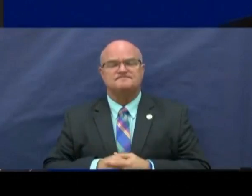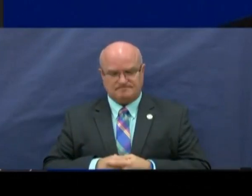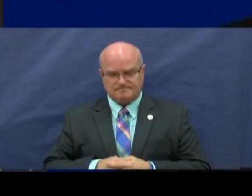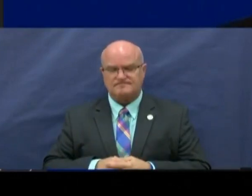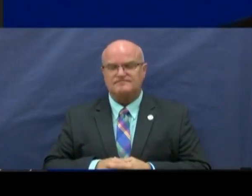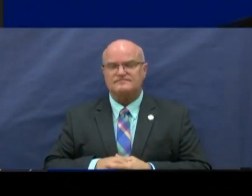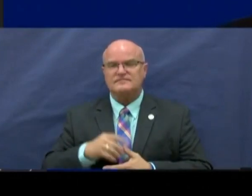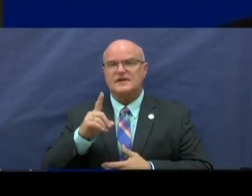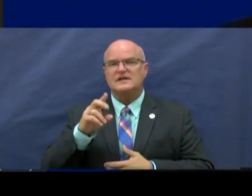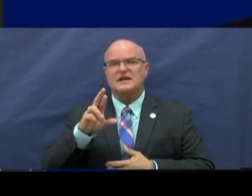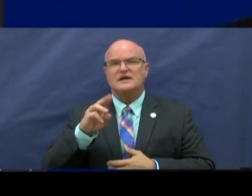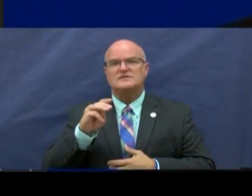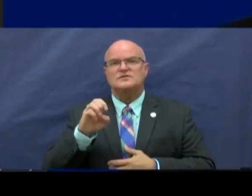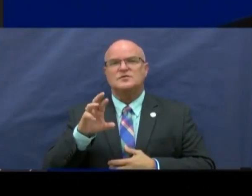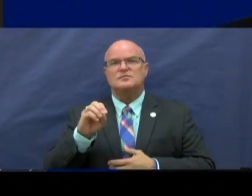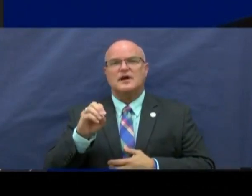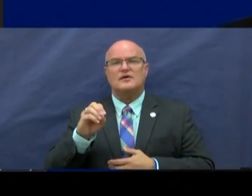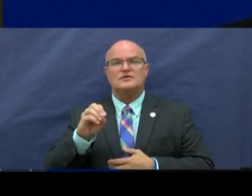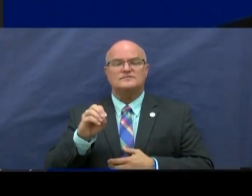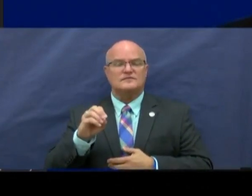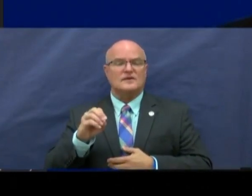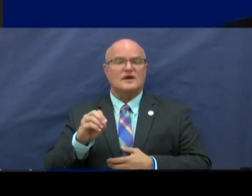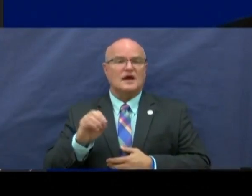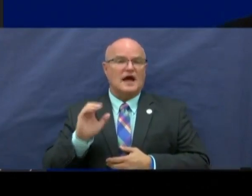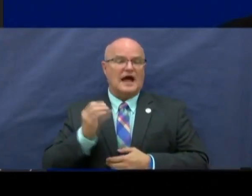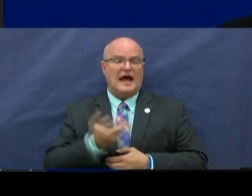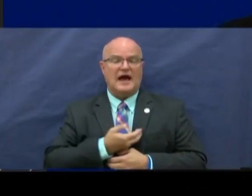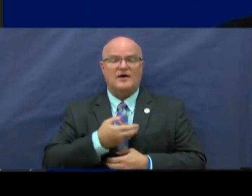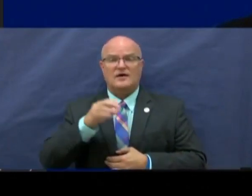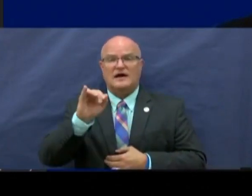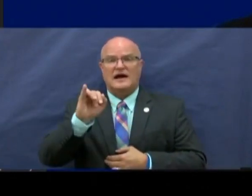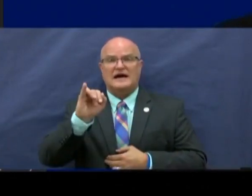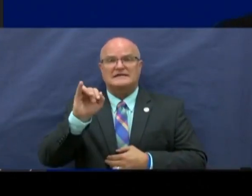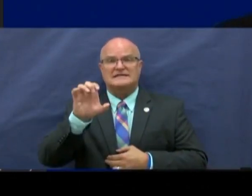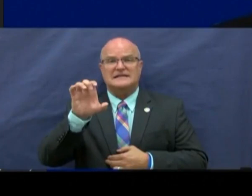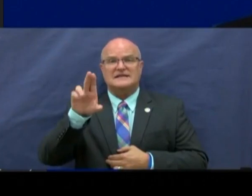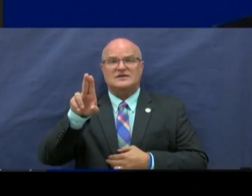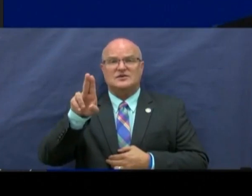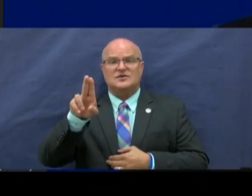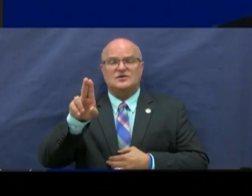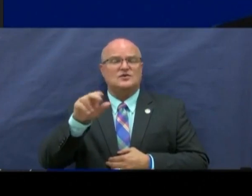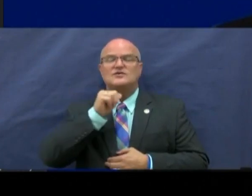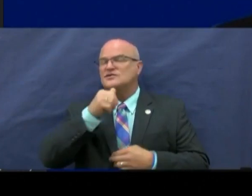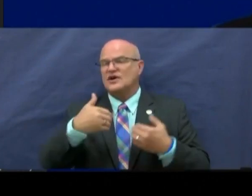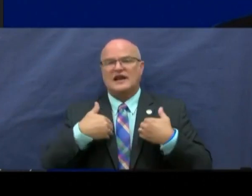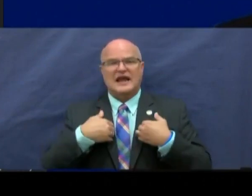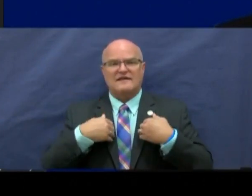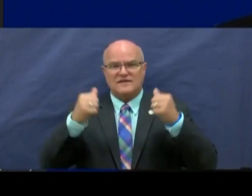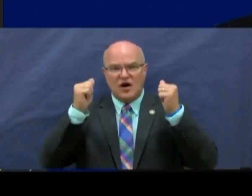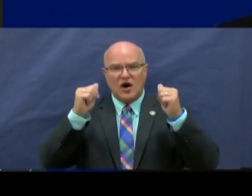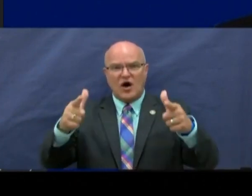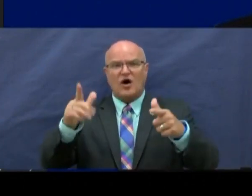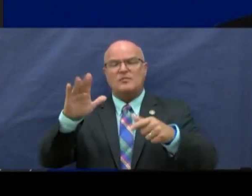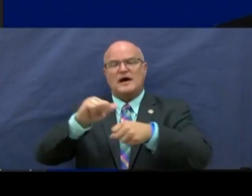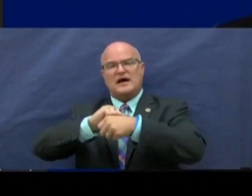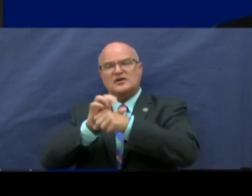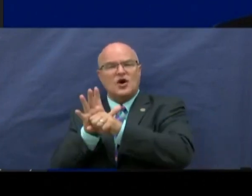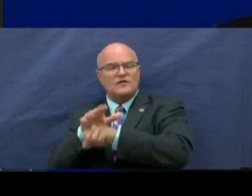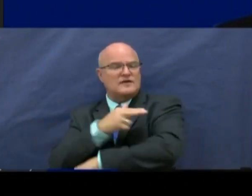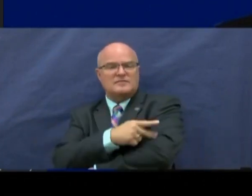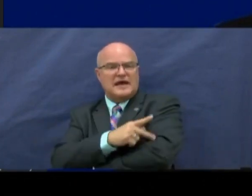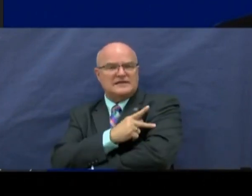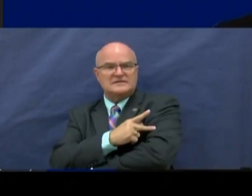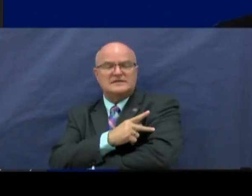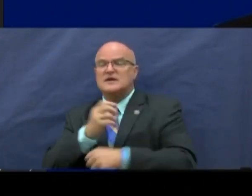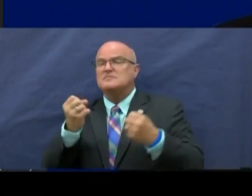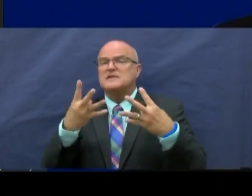said earlier today, that our ICU beds are not being occupied all by COVID patients. The majority